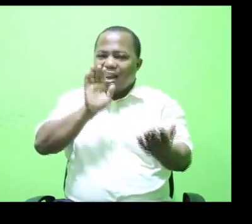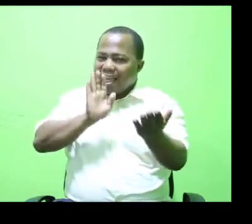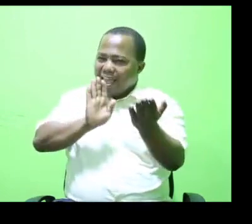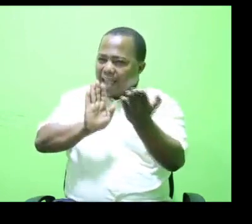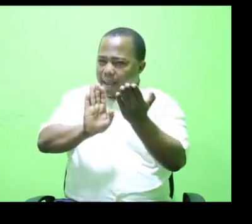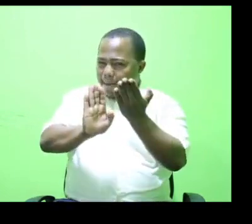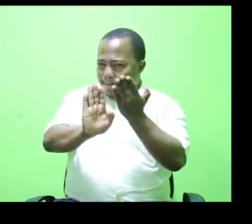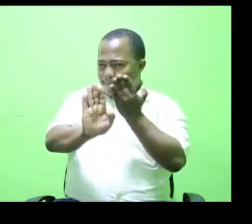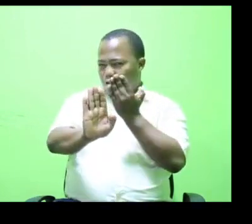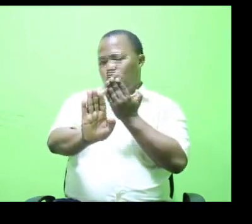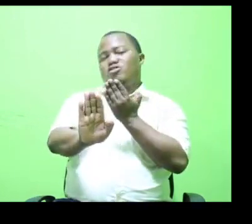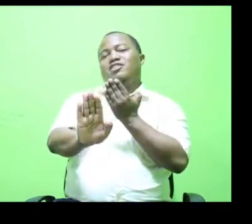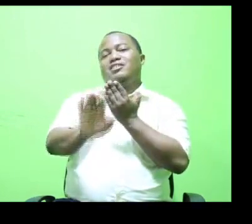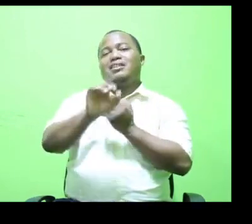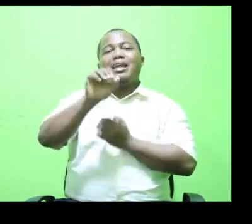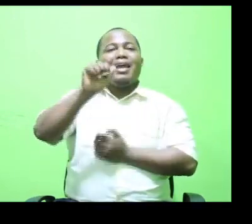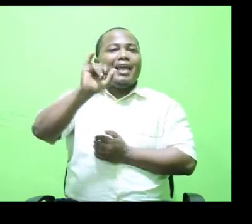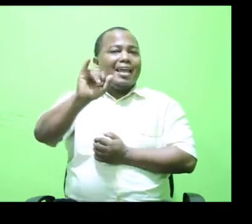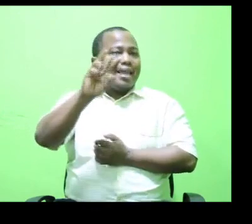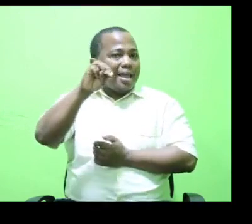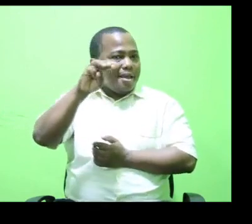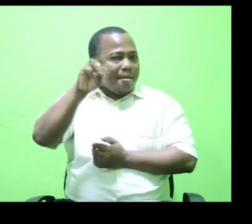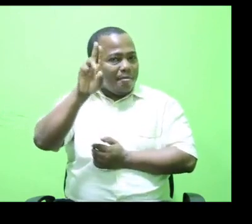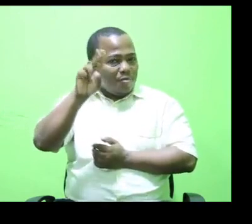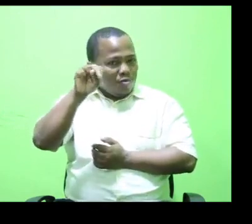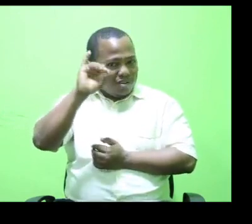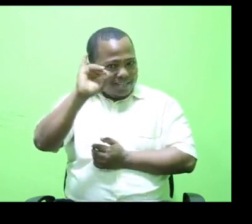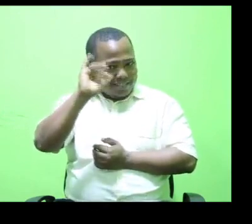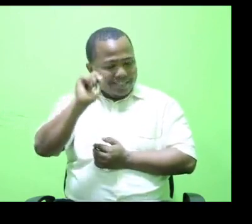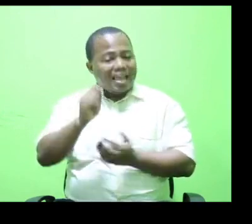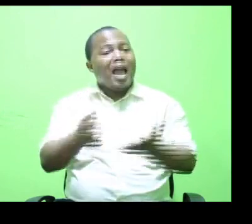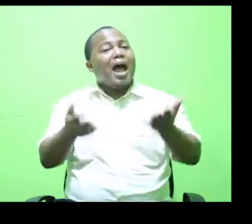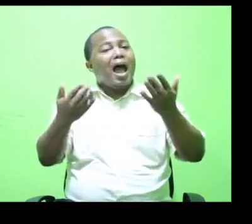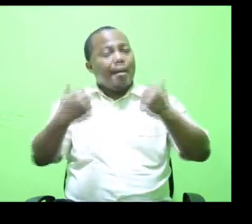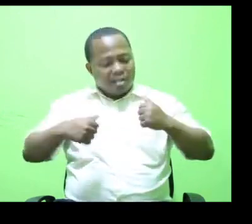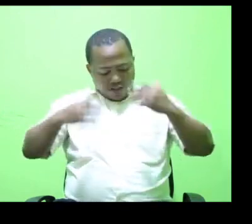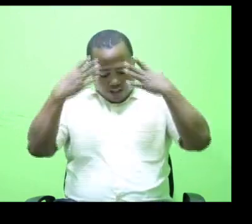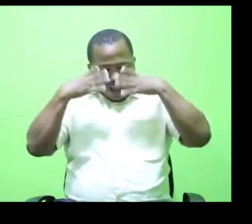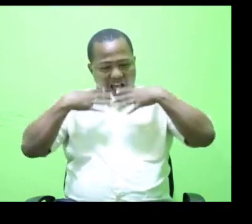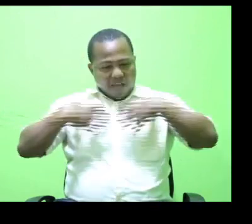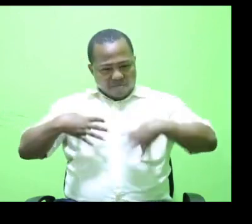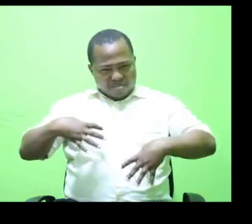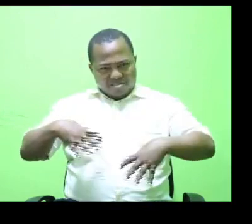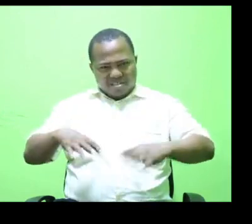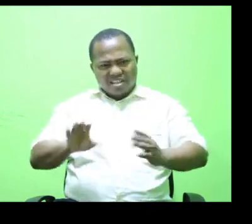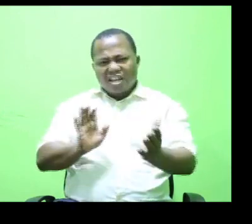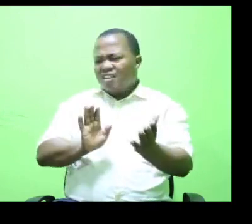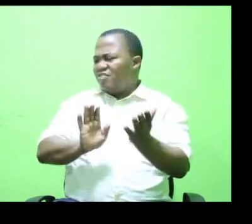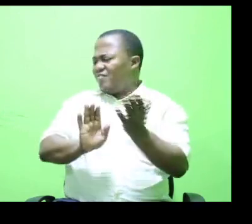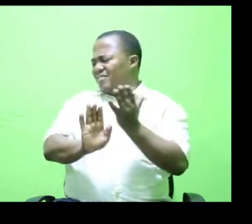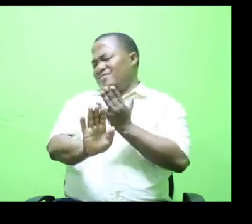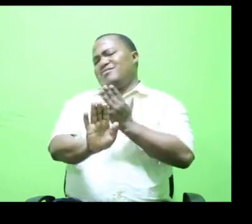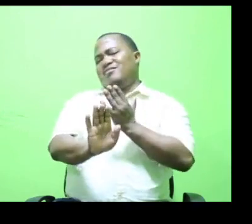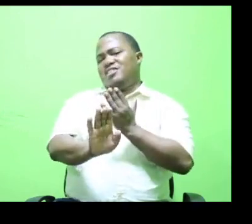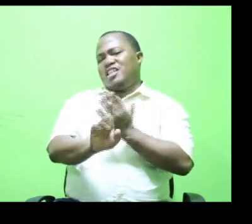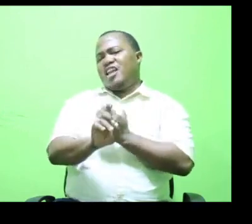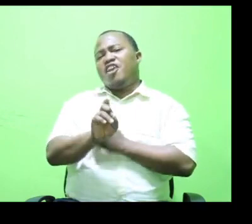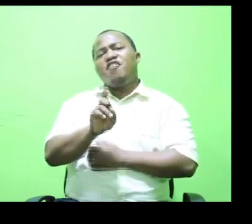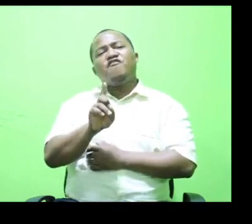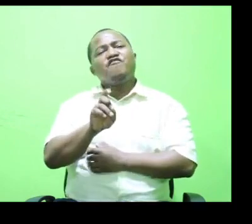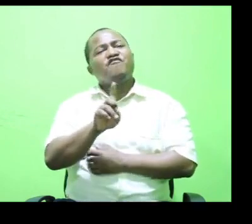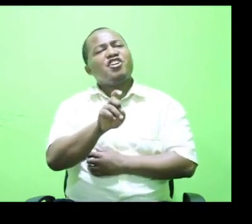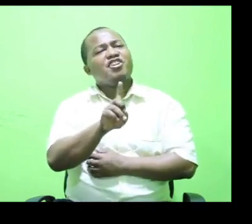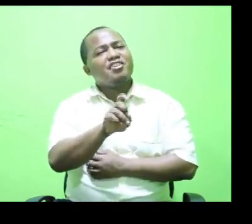immunity. It's the ability of the body to resist infections